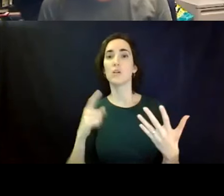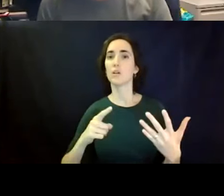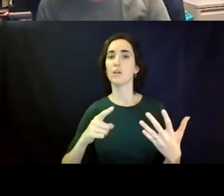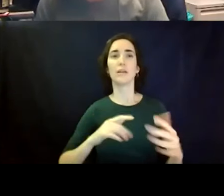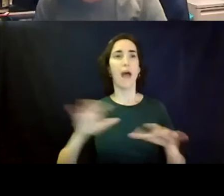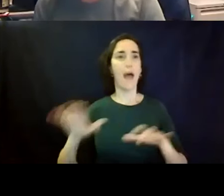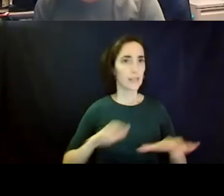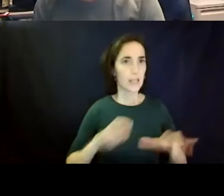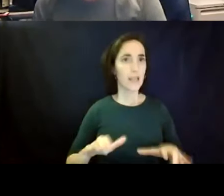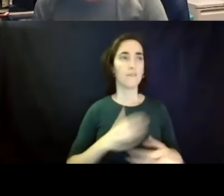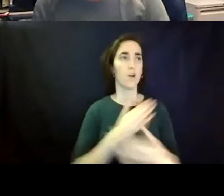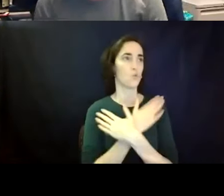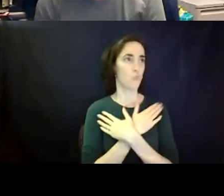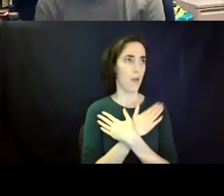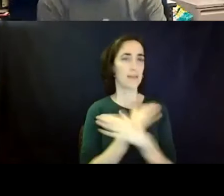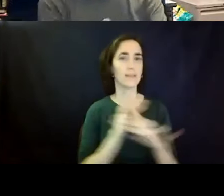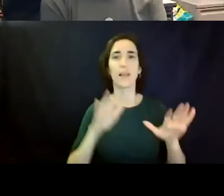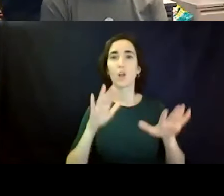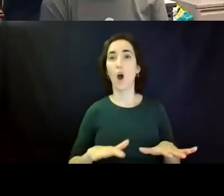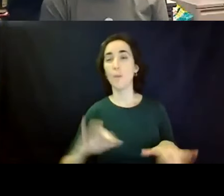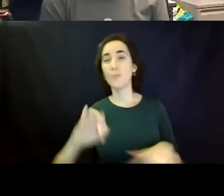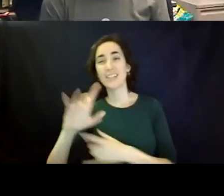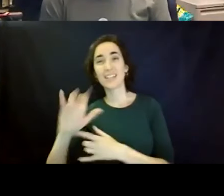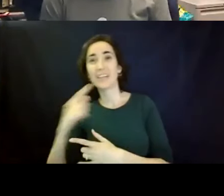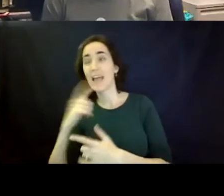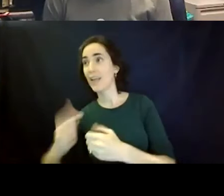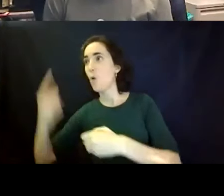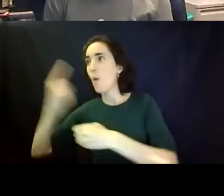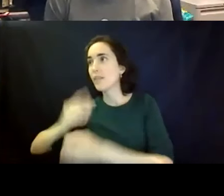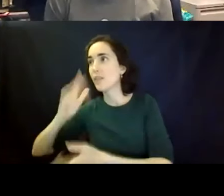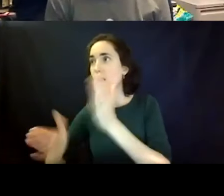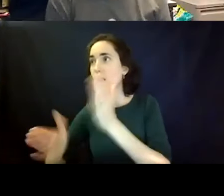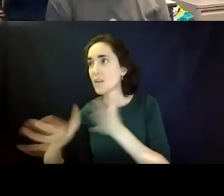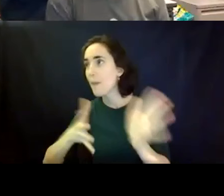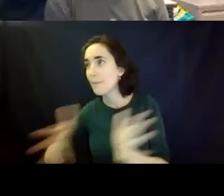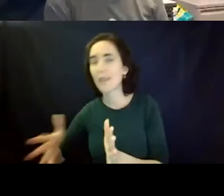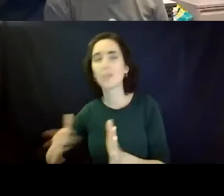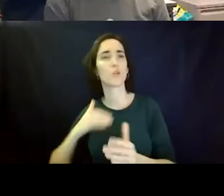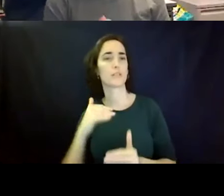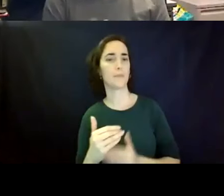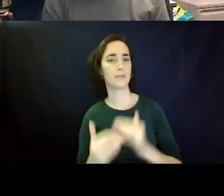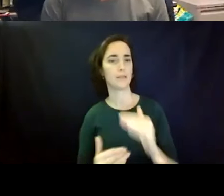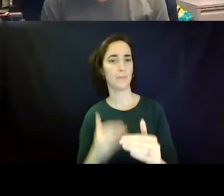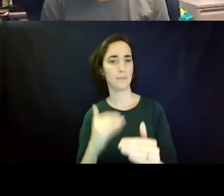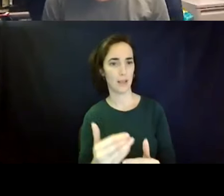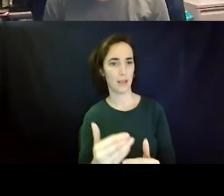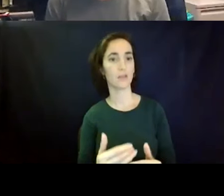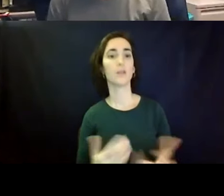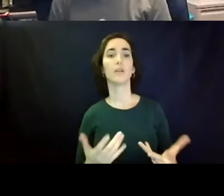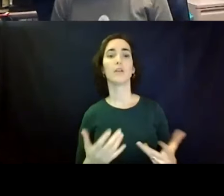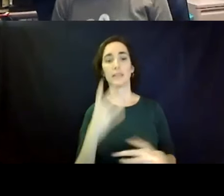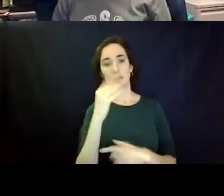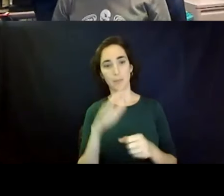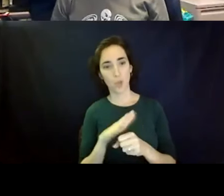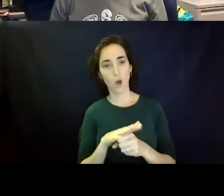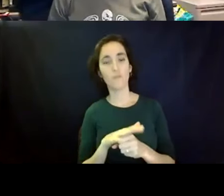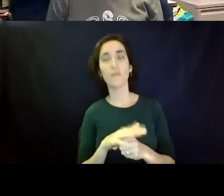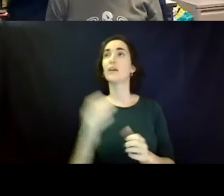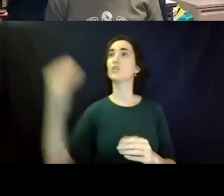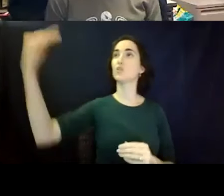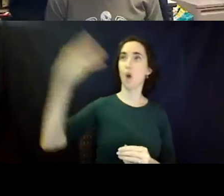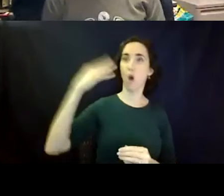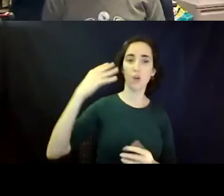wasn't built in a day. Catch up on your sleep, hydrate with water. And again, for COVID, we